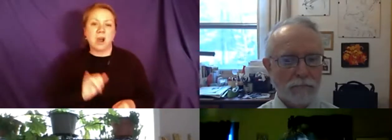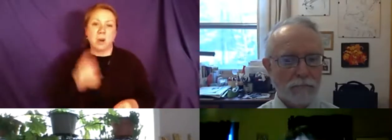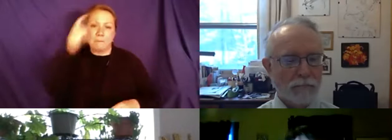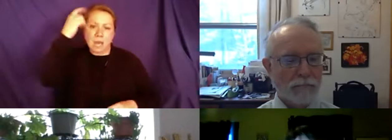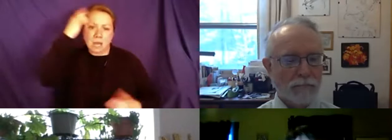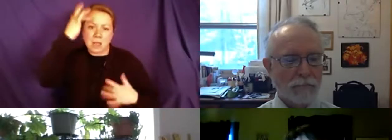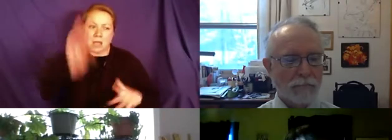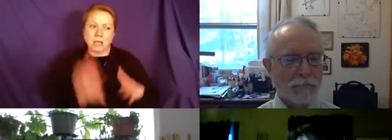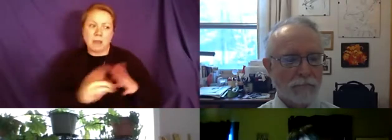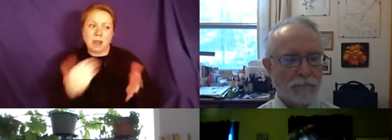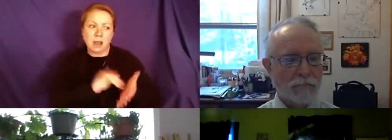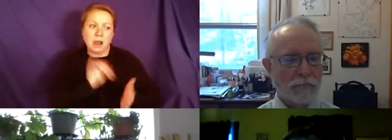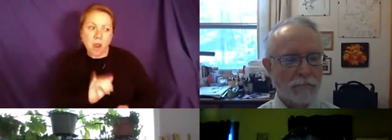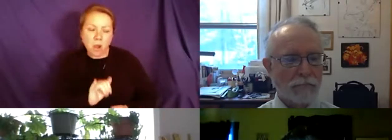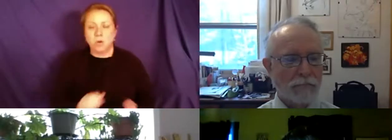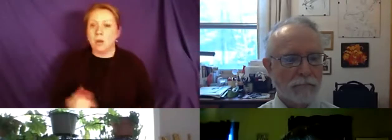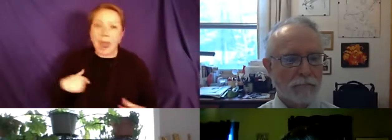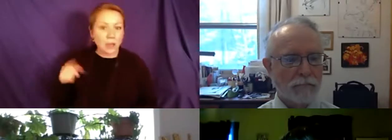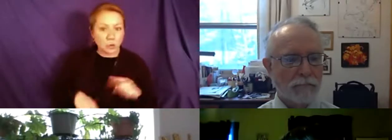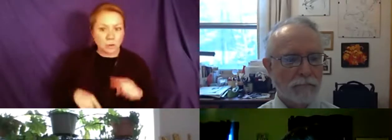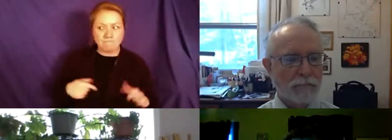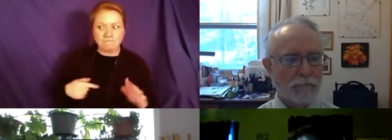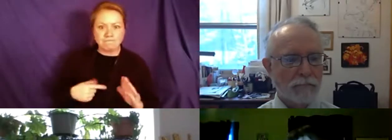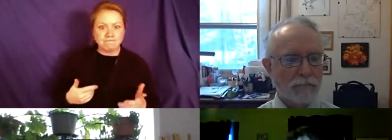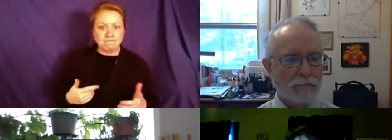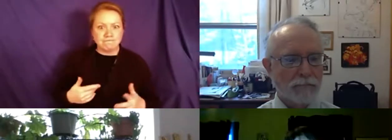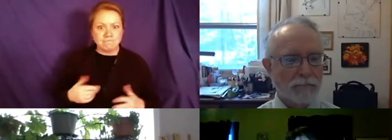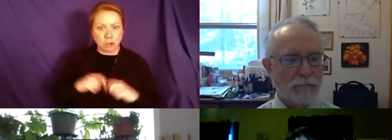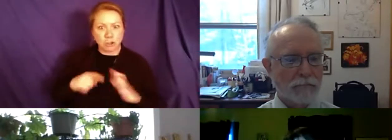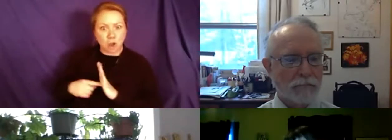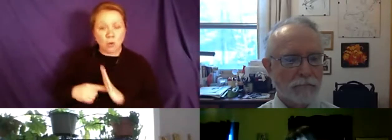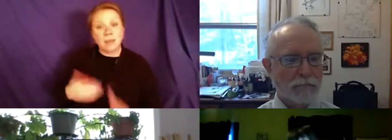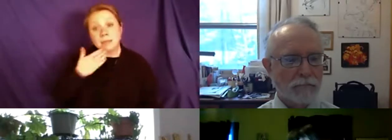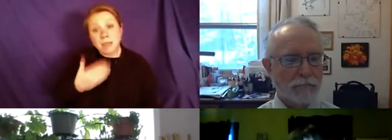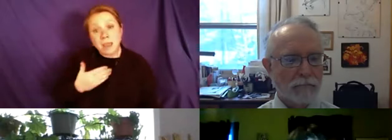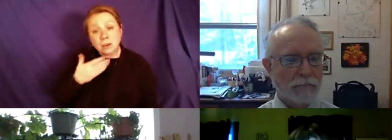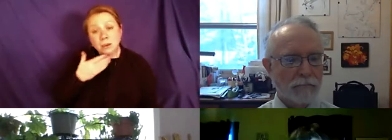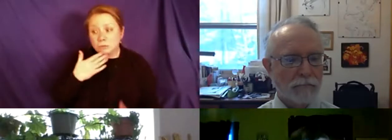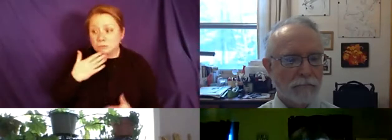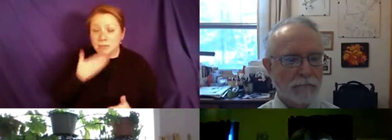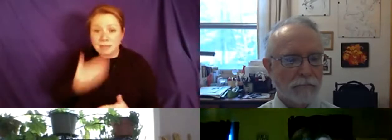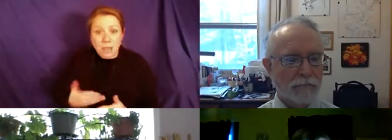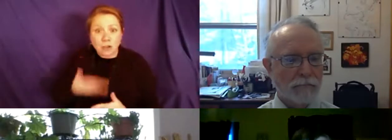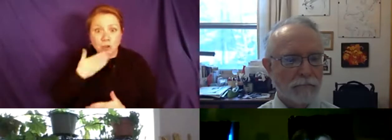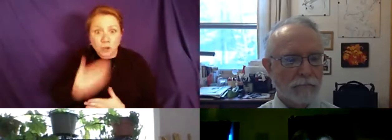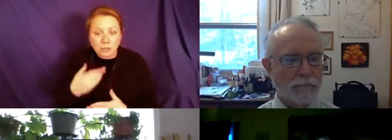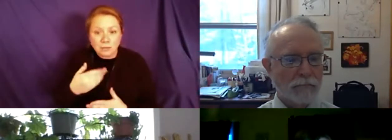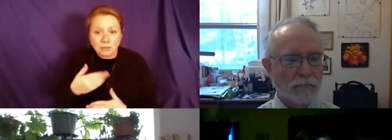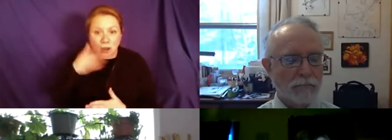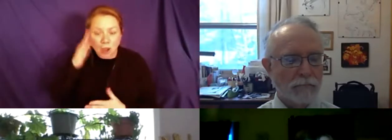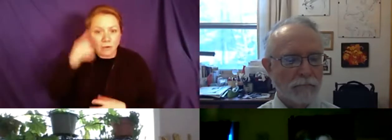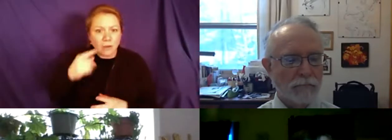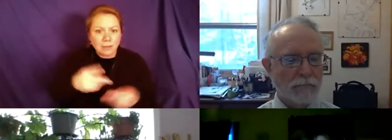illness. So I couldn't have that. And, you know, thank goodness for some places like, you know, there was one